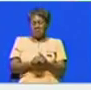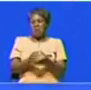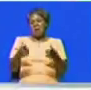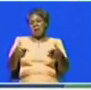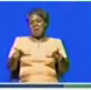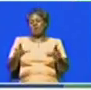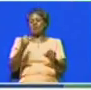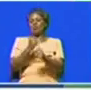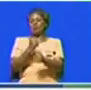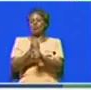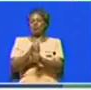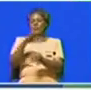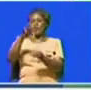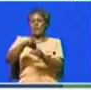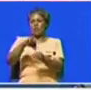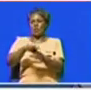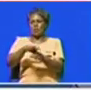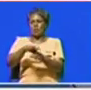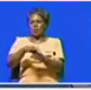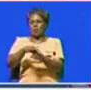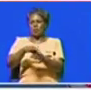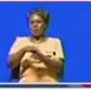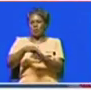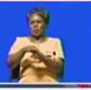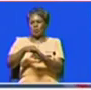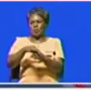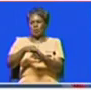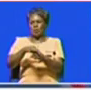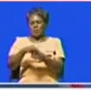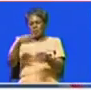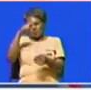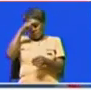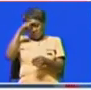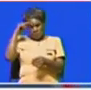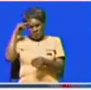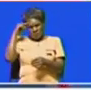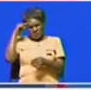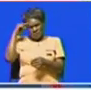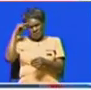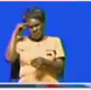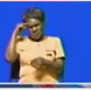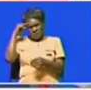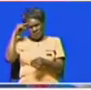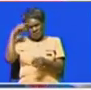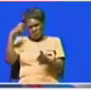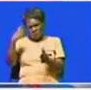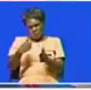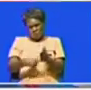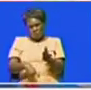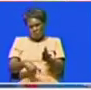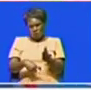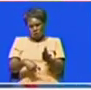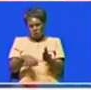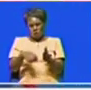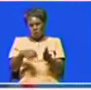able to conduct credible elections on October 17th. And by tweaking some of those, because it cost your